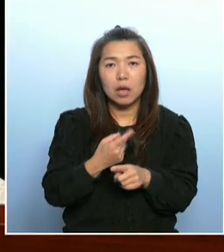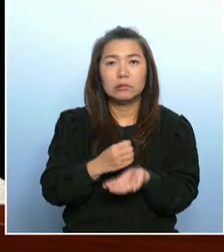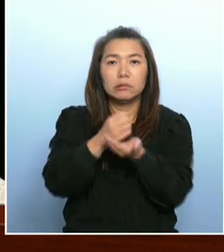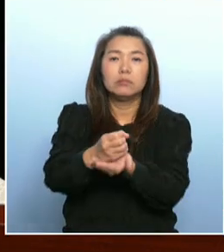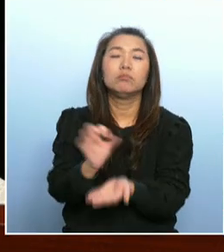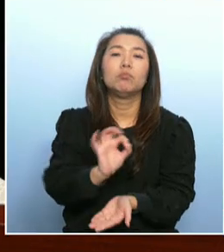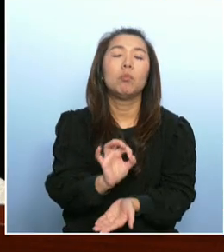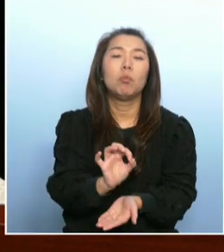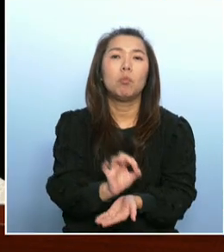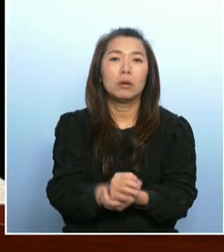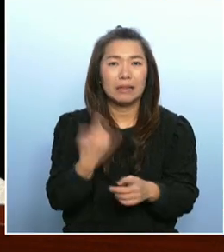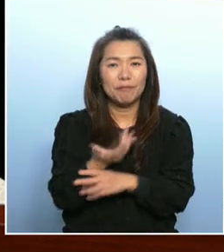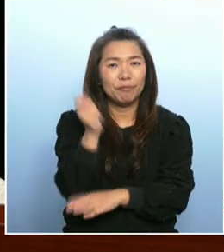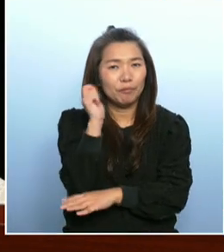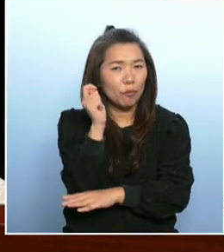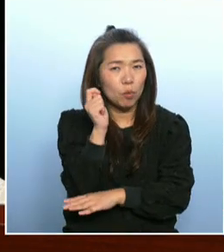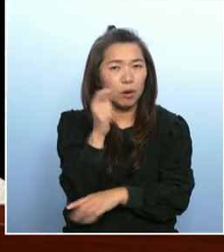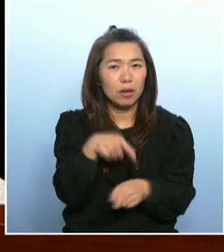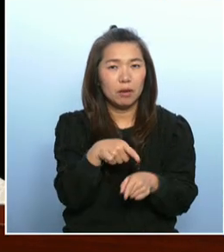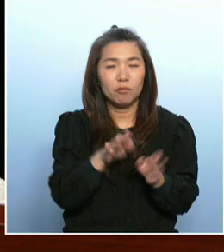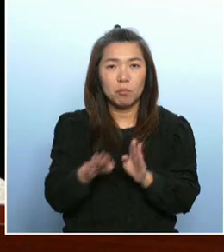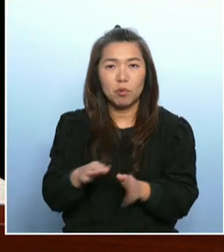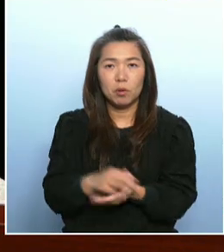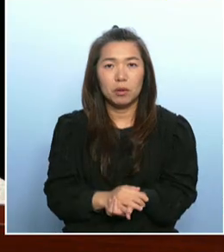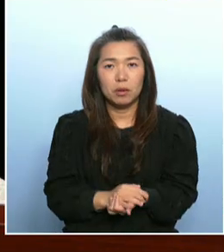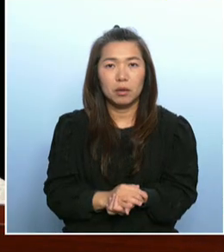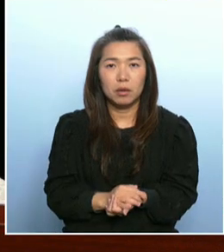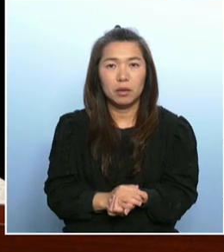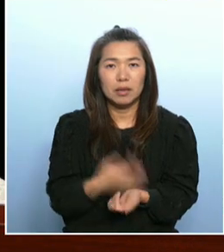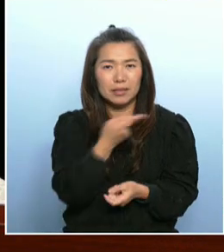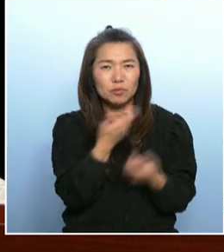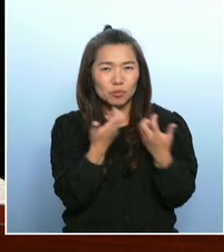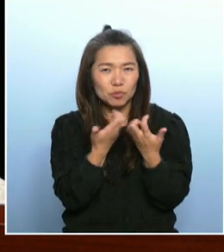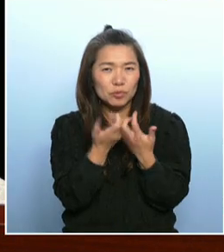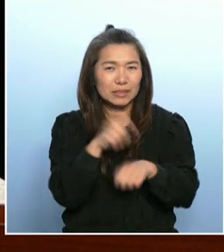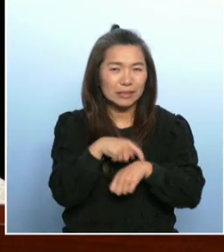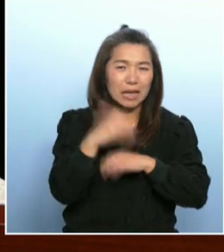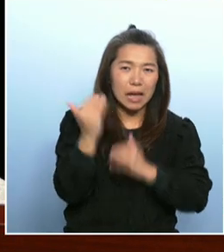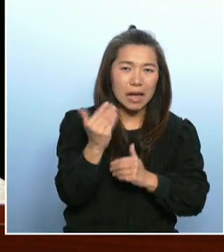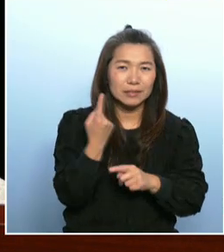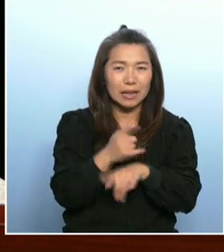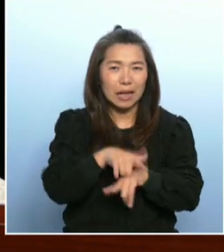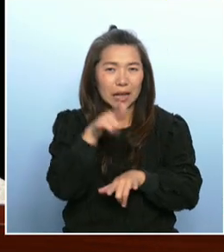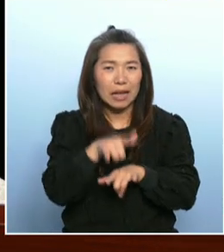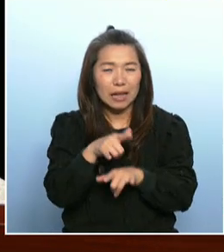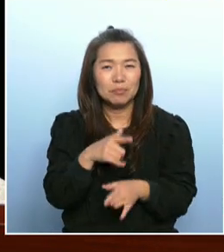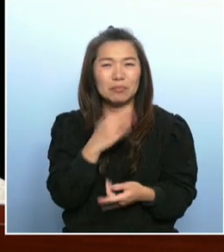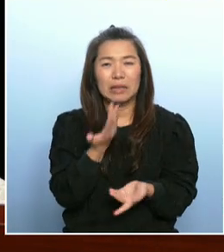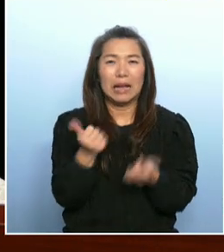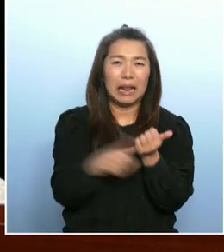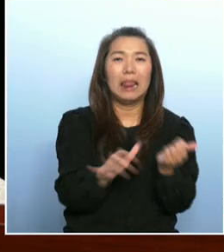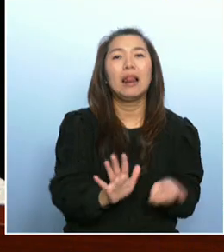But we don't have schemes under the government. I don't think that we should rely